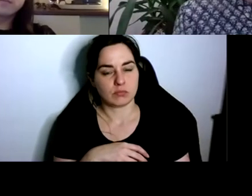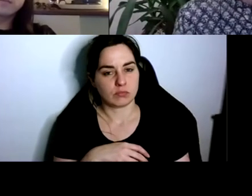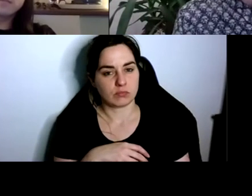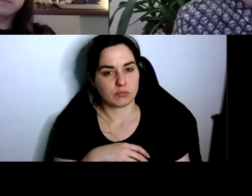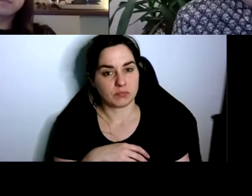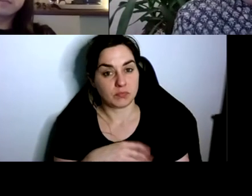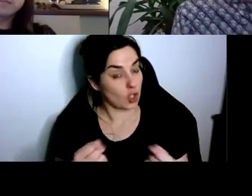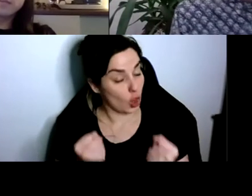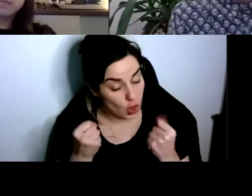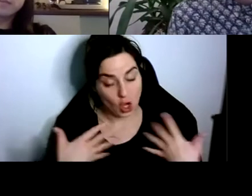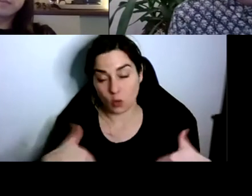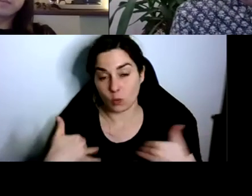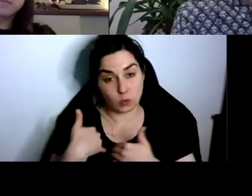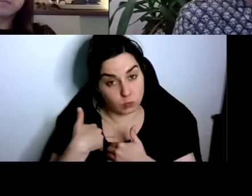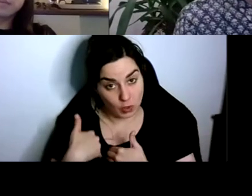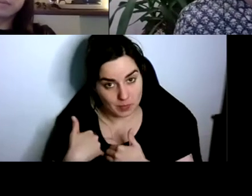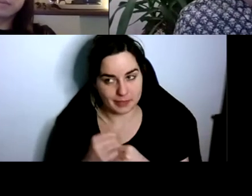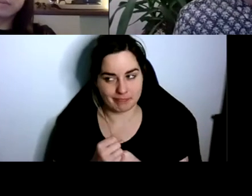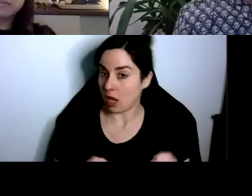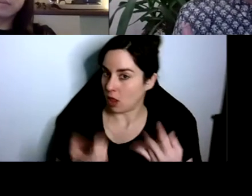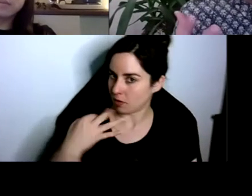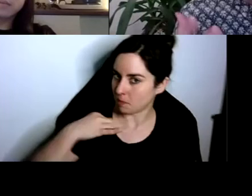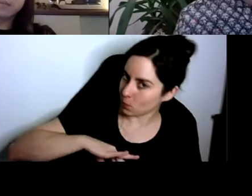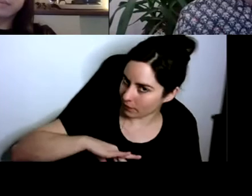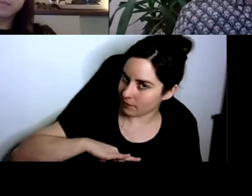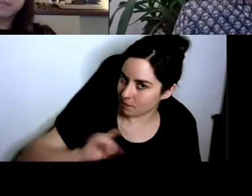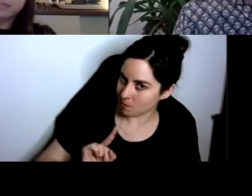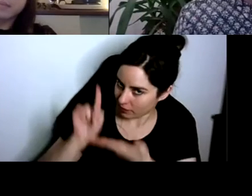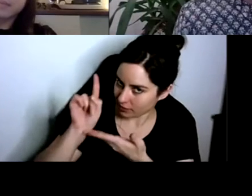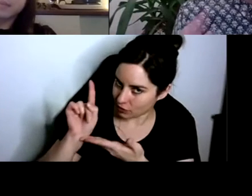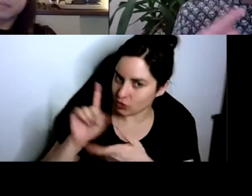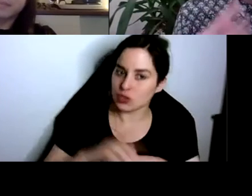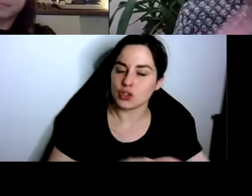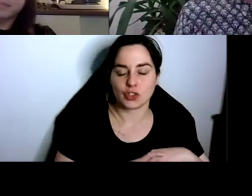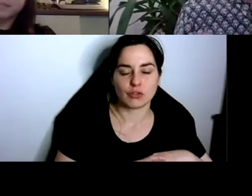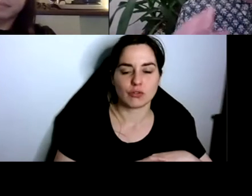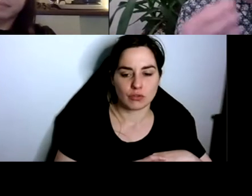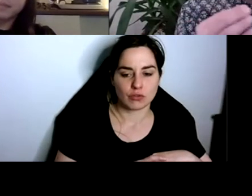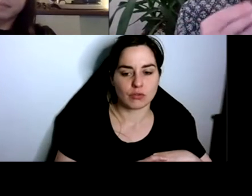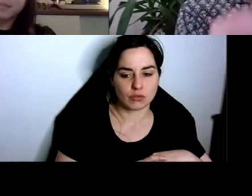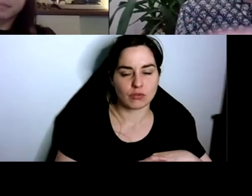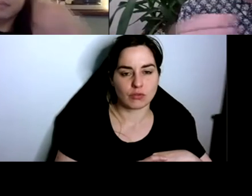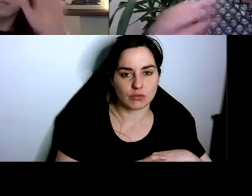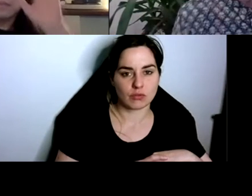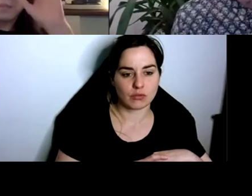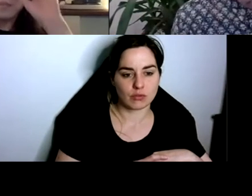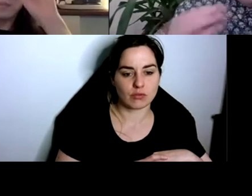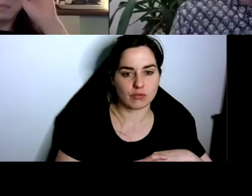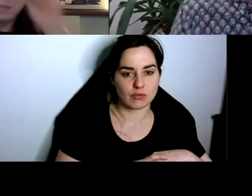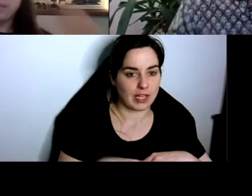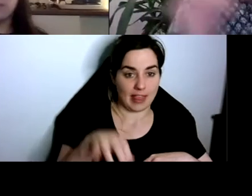lot of responsibility and a lot of privilege, right? And in terms of like this is like that is our